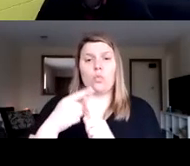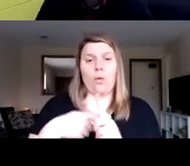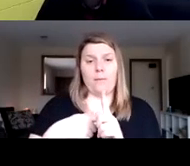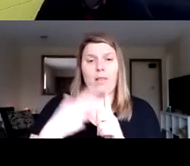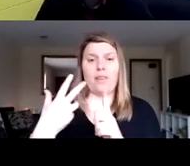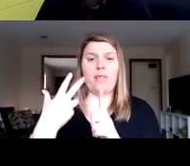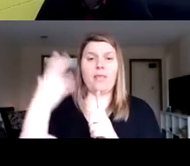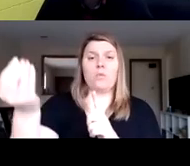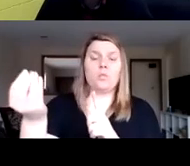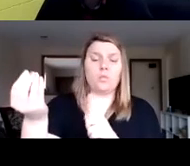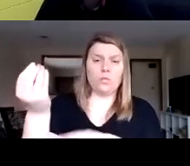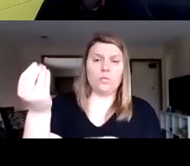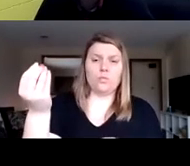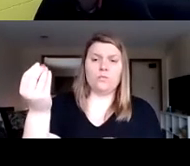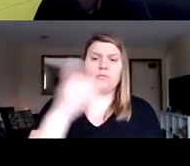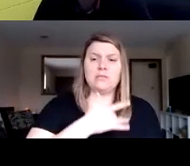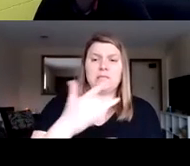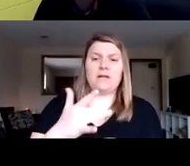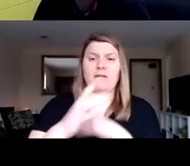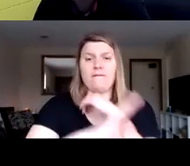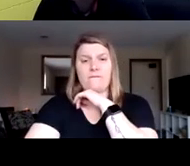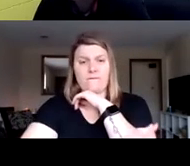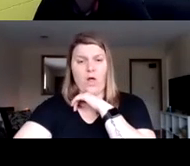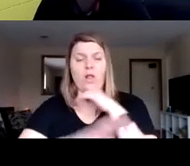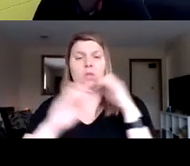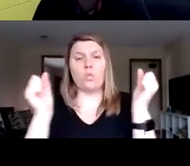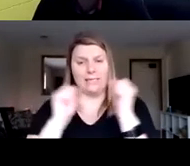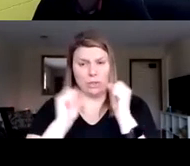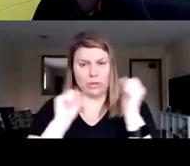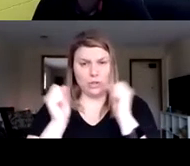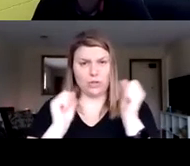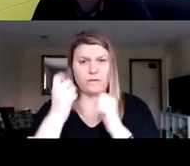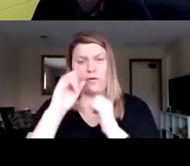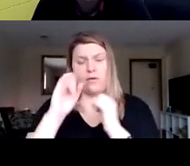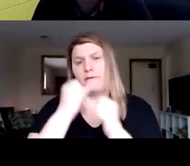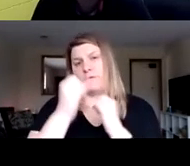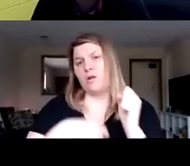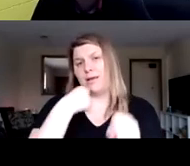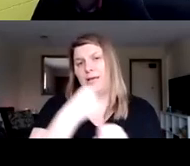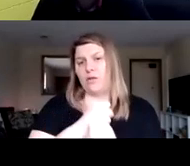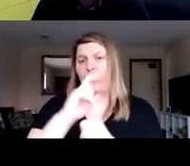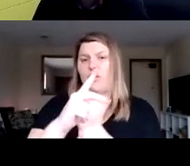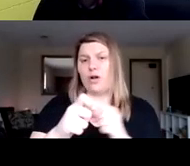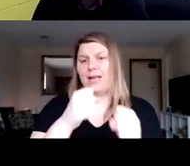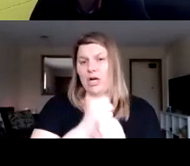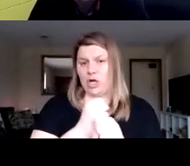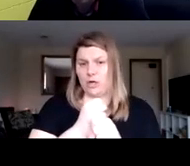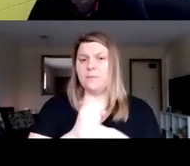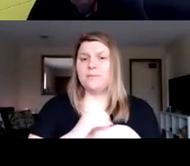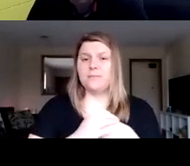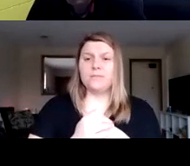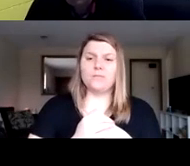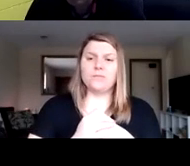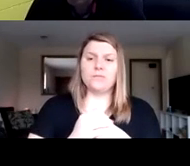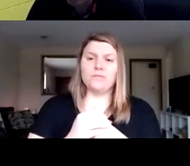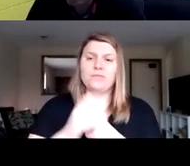abroad, usually in the fall or winter of their final year of residency, their third year of residency. I